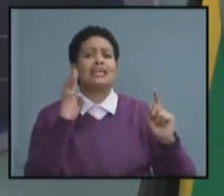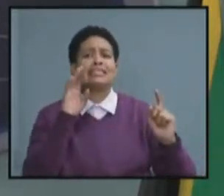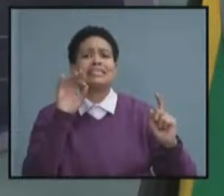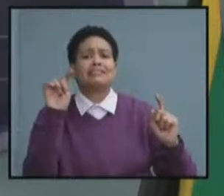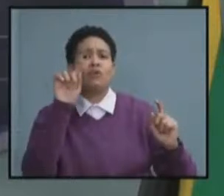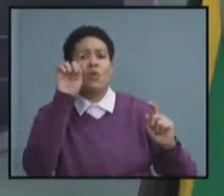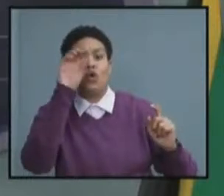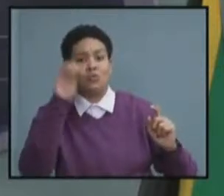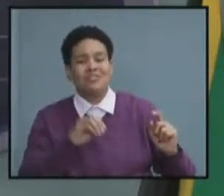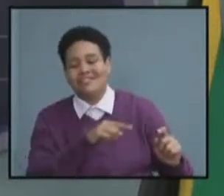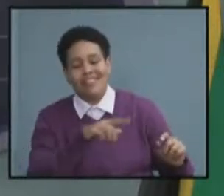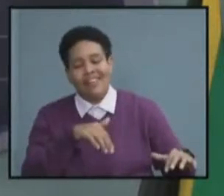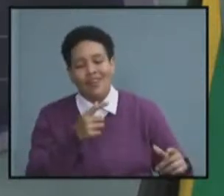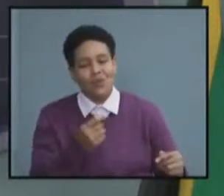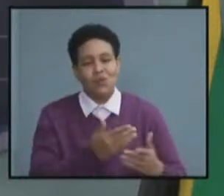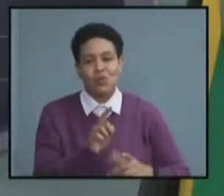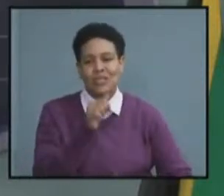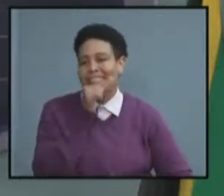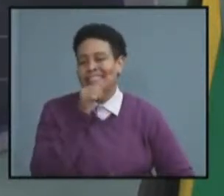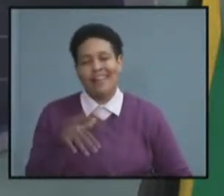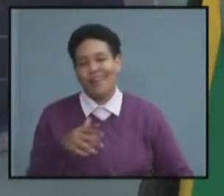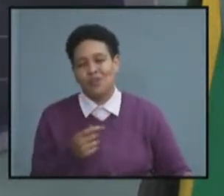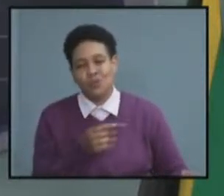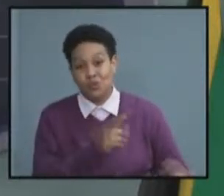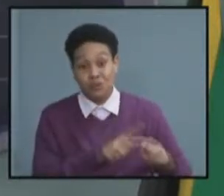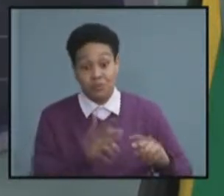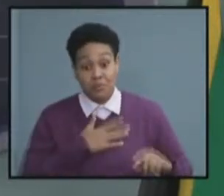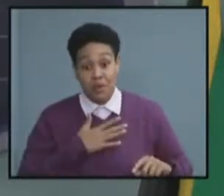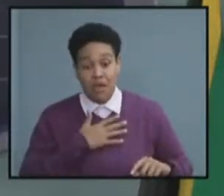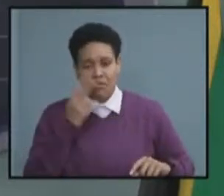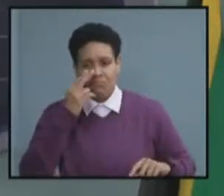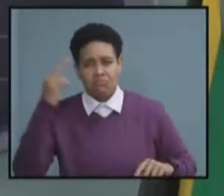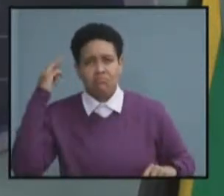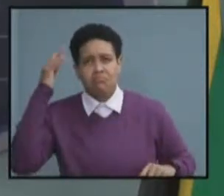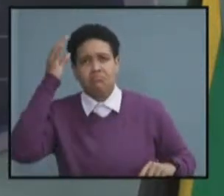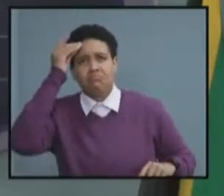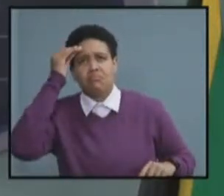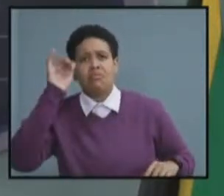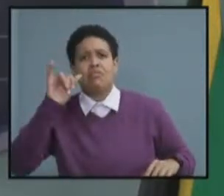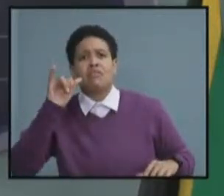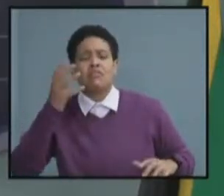the performances. But from my recollection, that